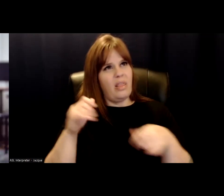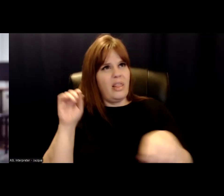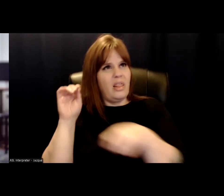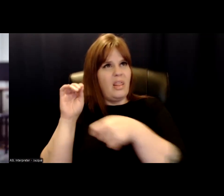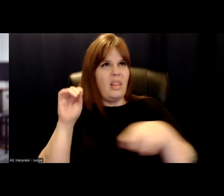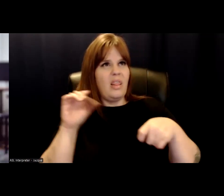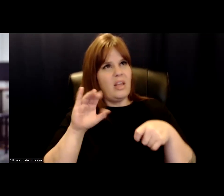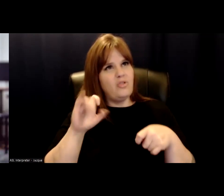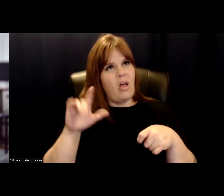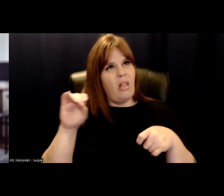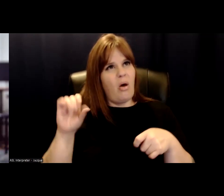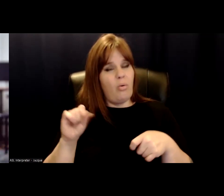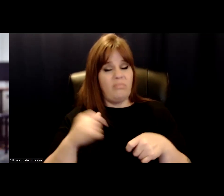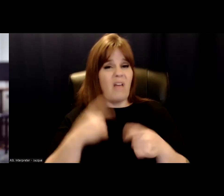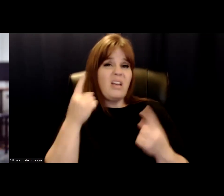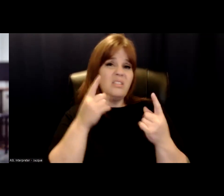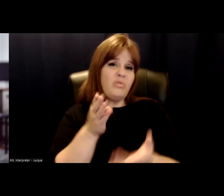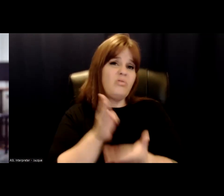Instead, I've been